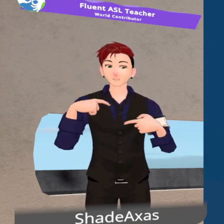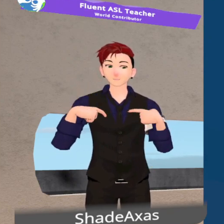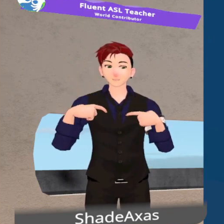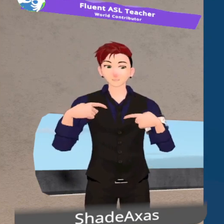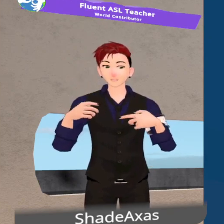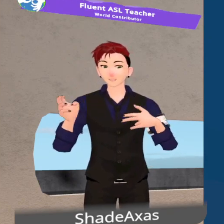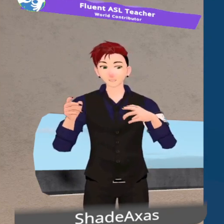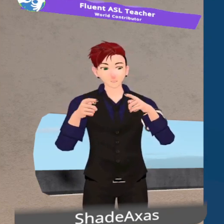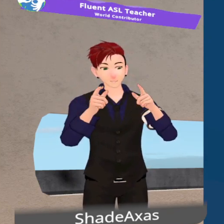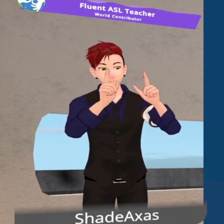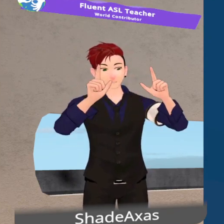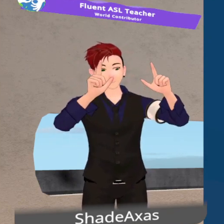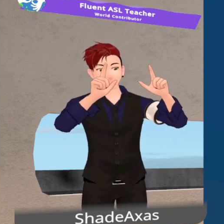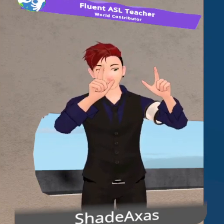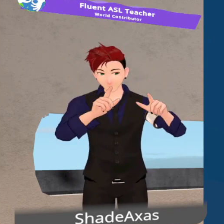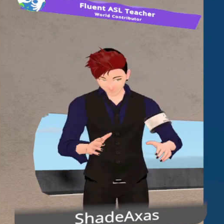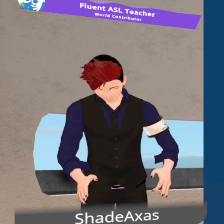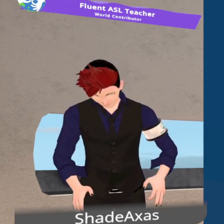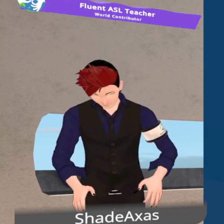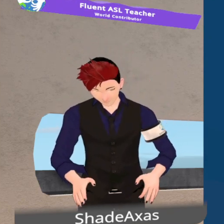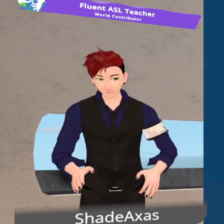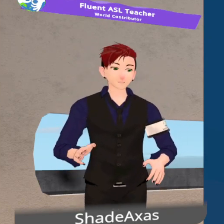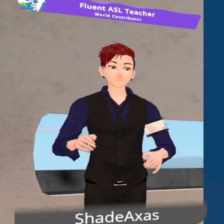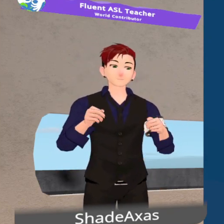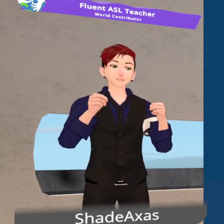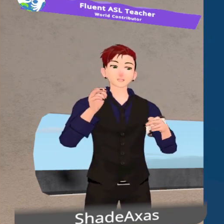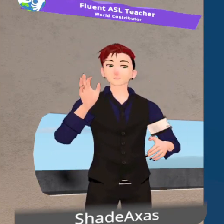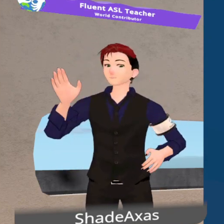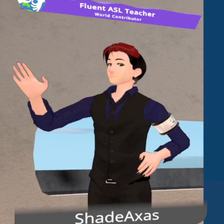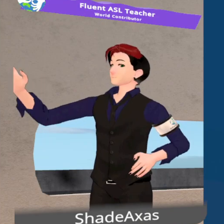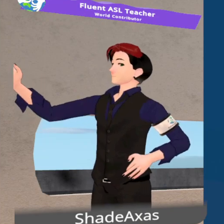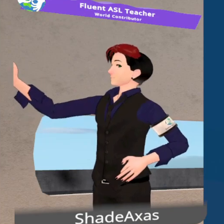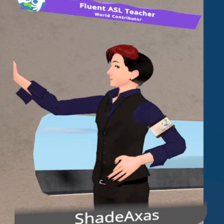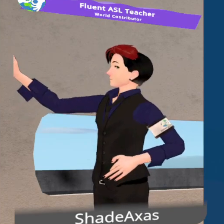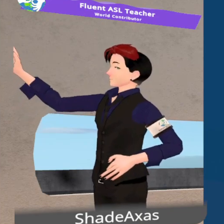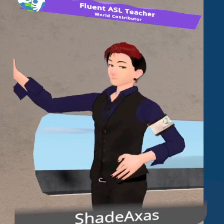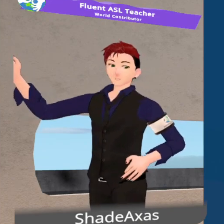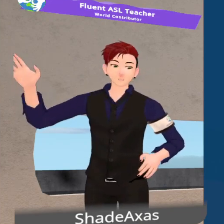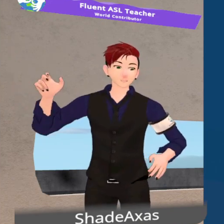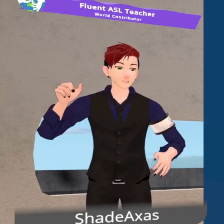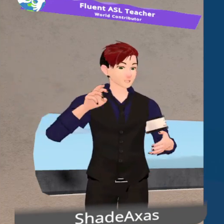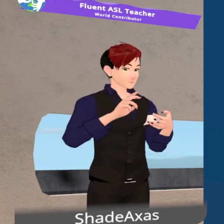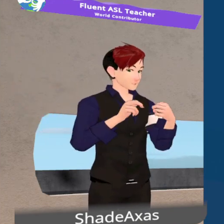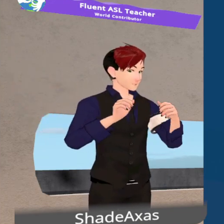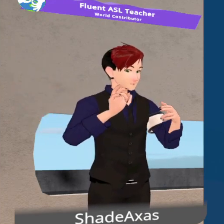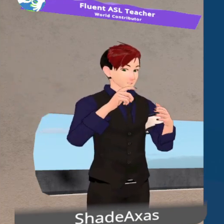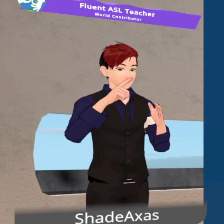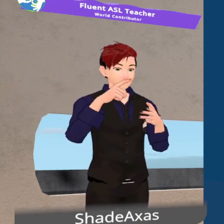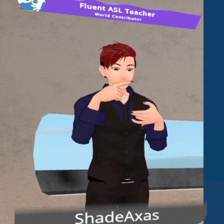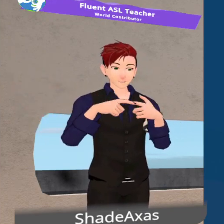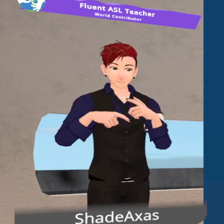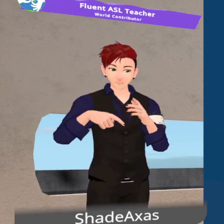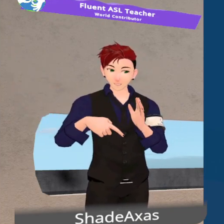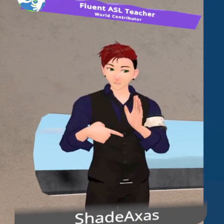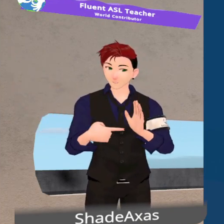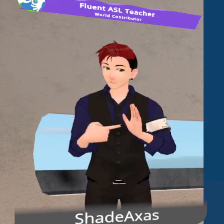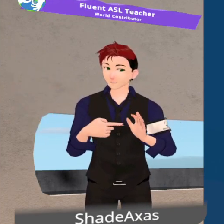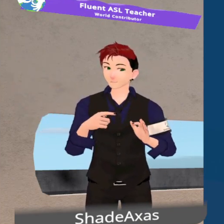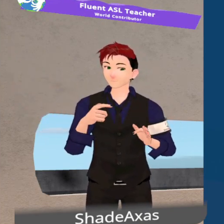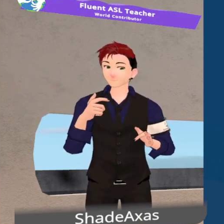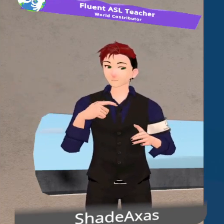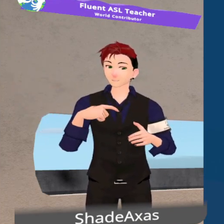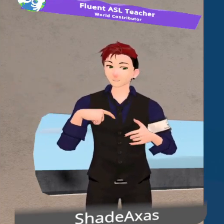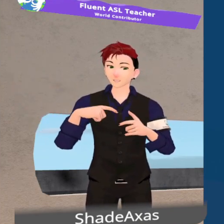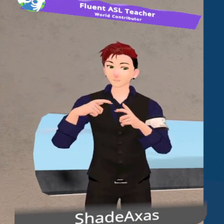I thought it was me, and then I saw the bubble. Okay. So we have the VRC signer